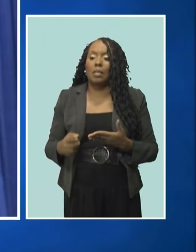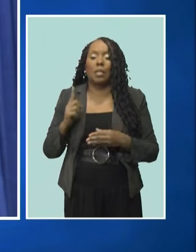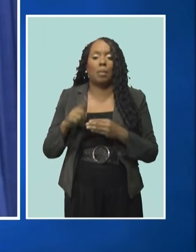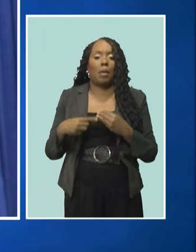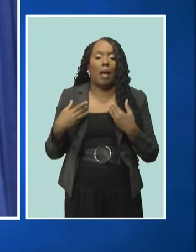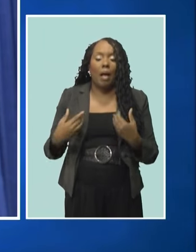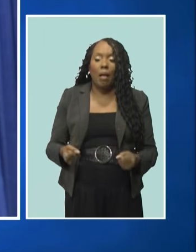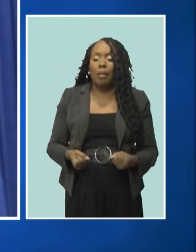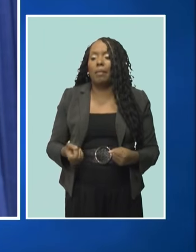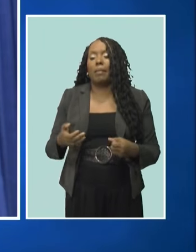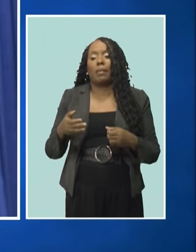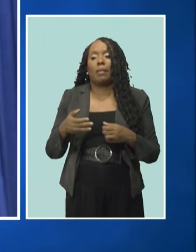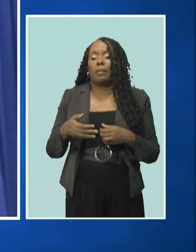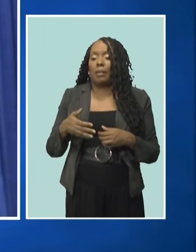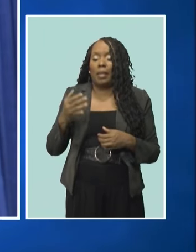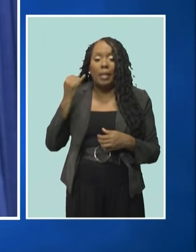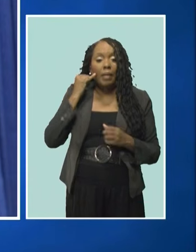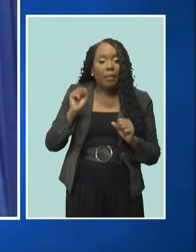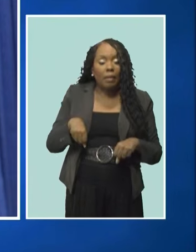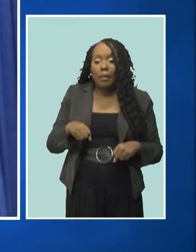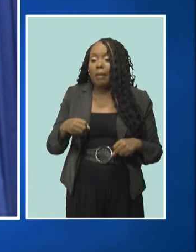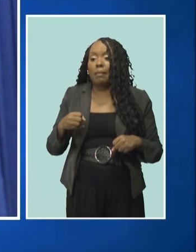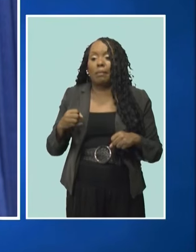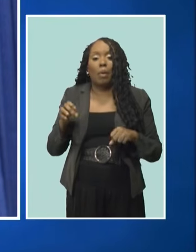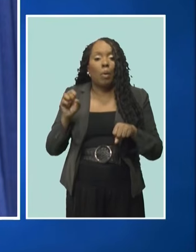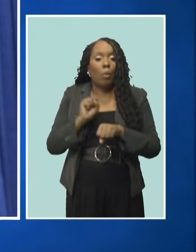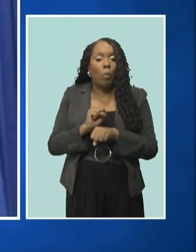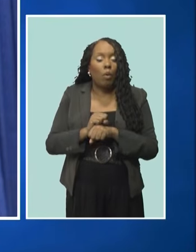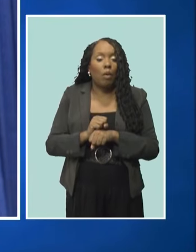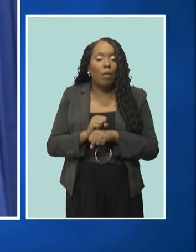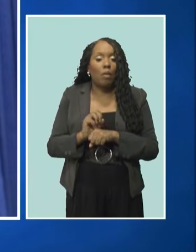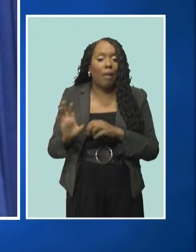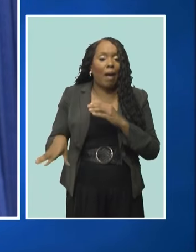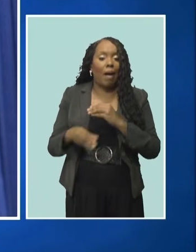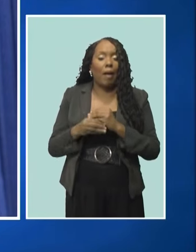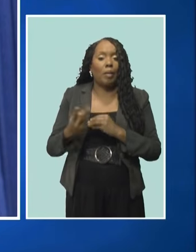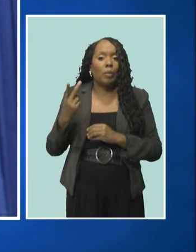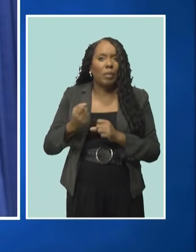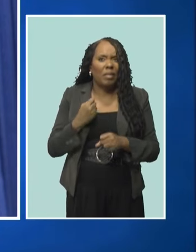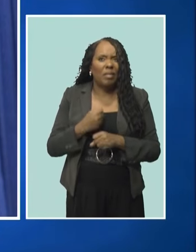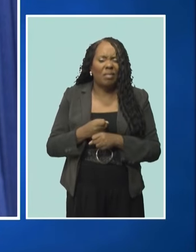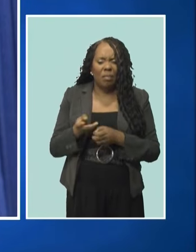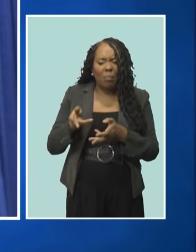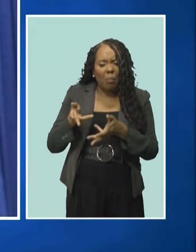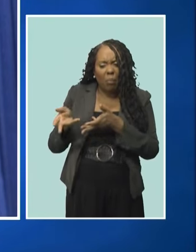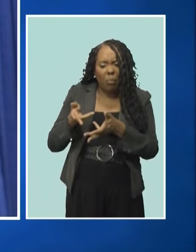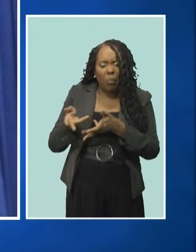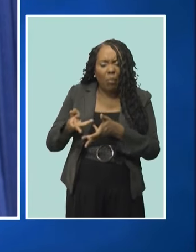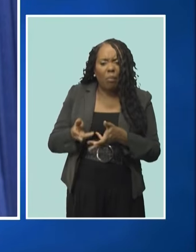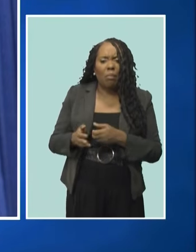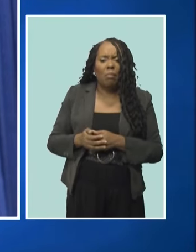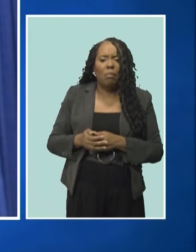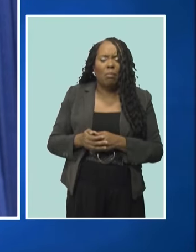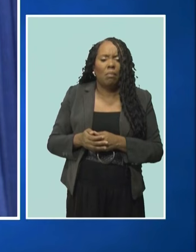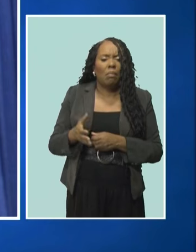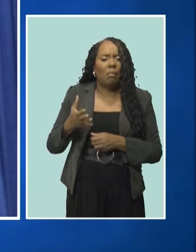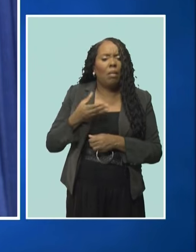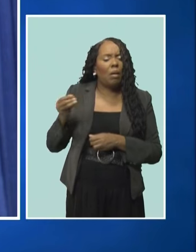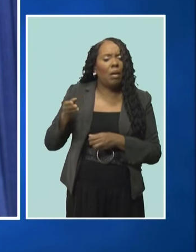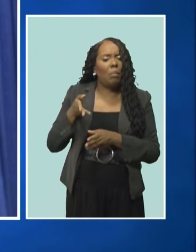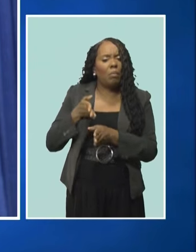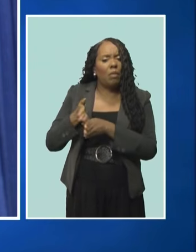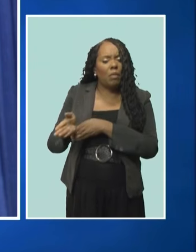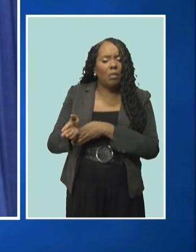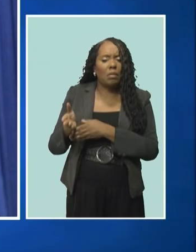extra 2 years, or do you want at most 18 months? That is the type of intimate, personal, but also a very professional